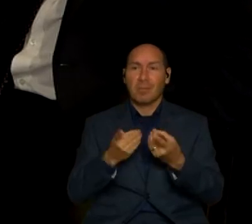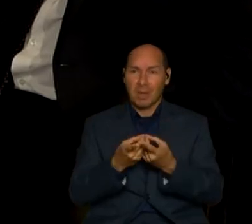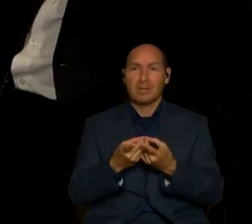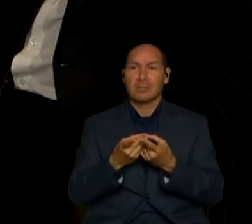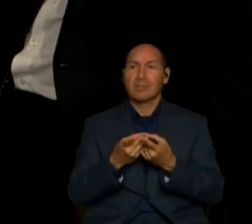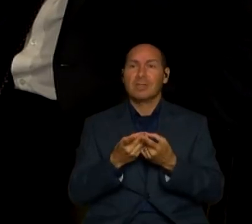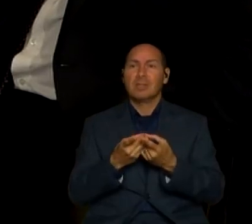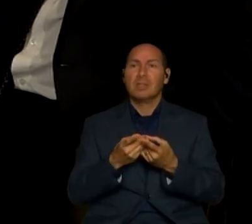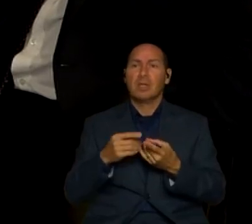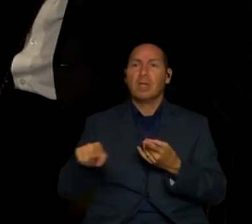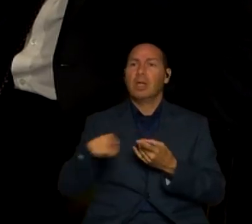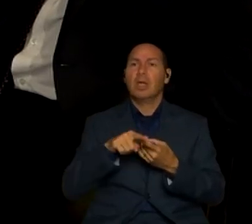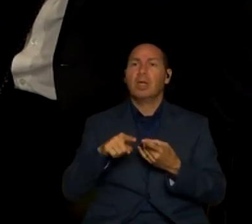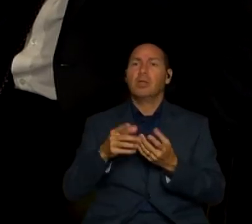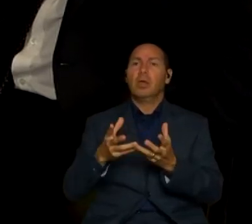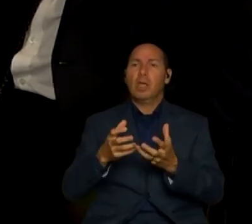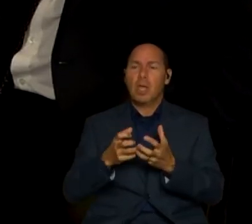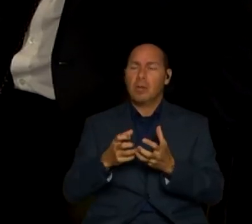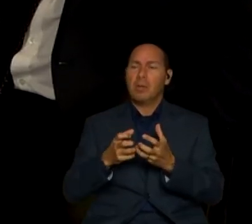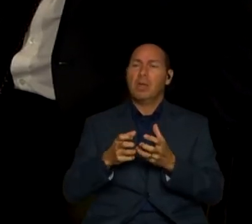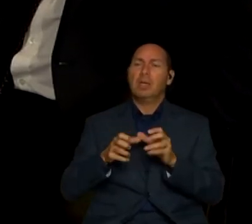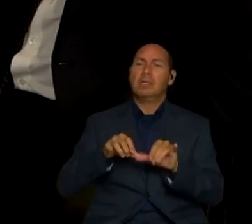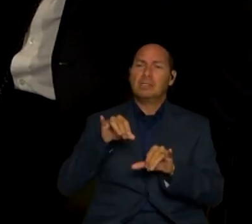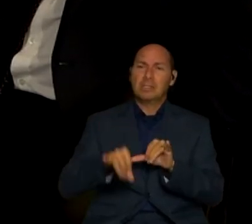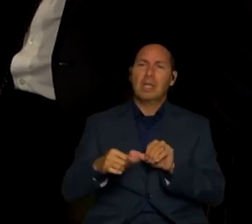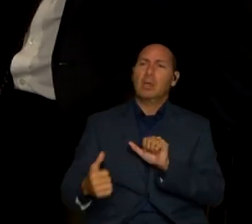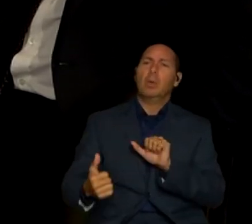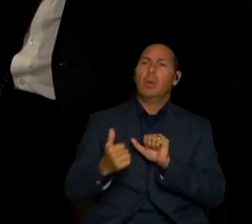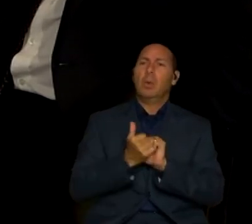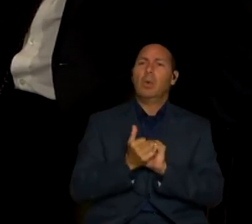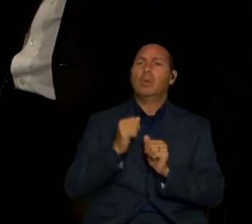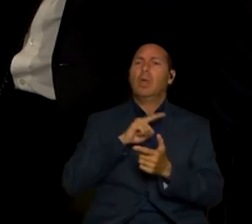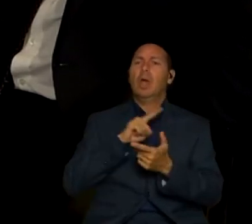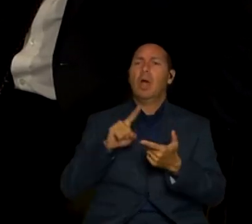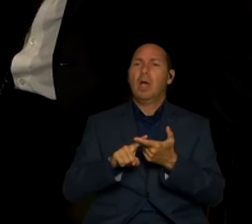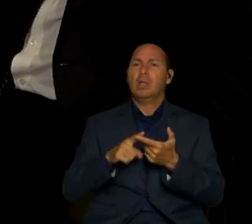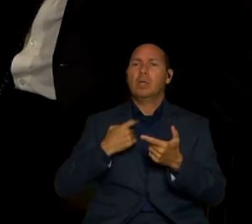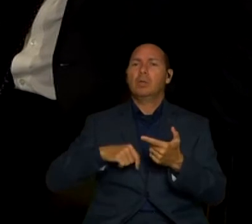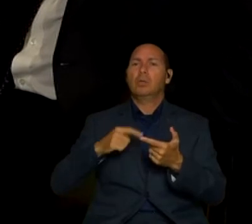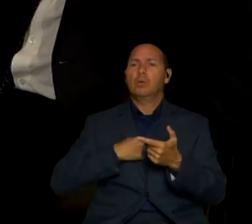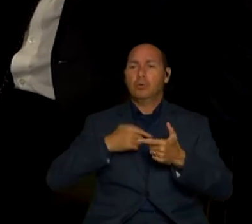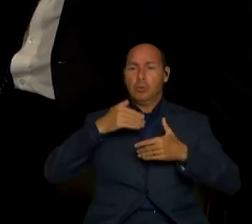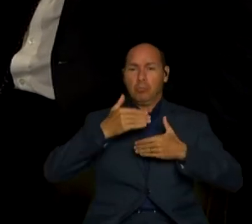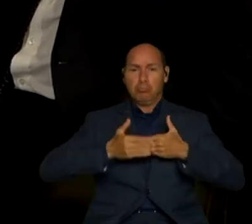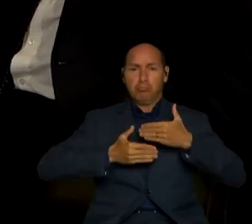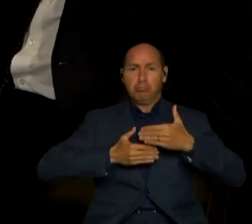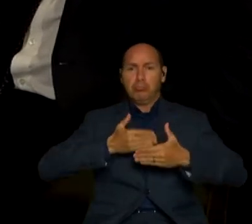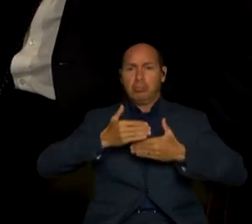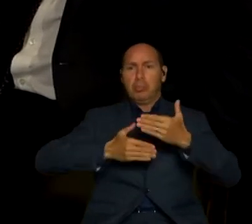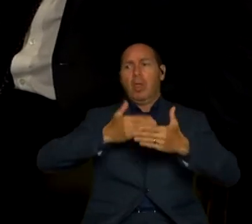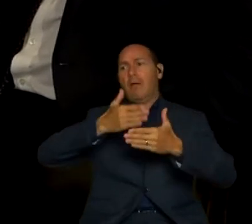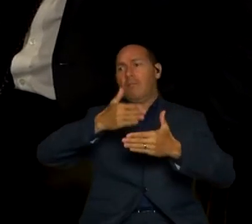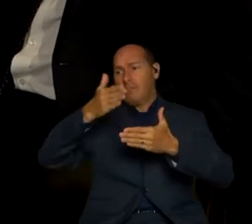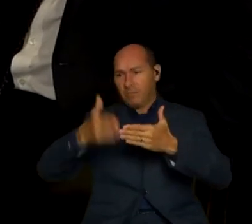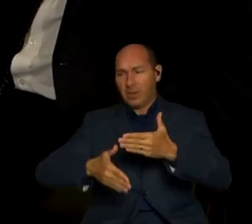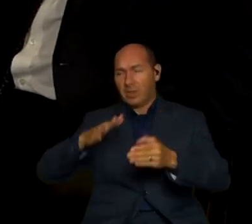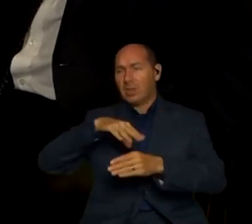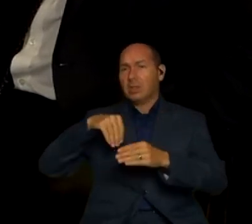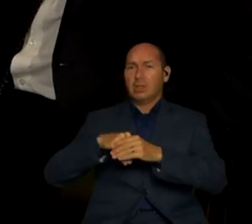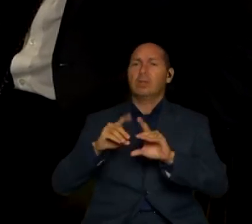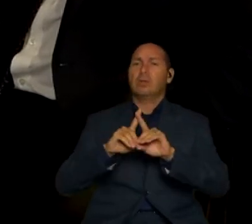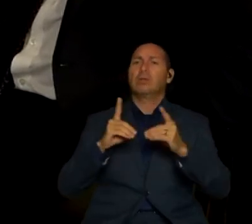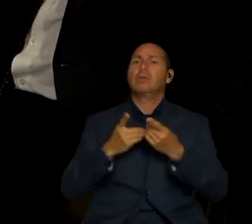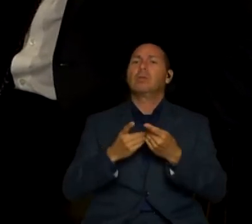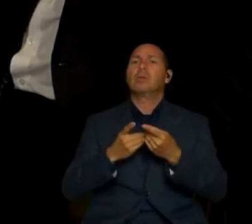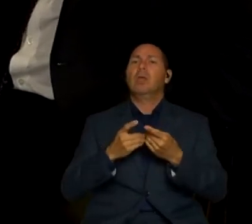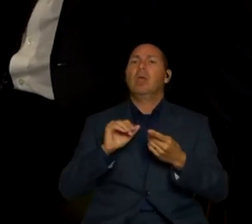me to stay until we can actually finalize this process in Hacienda. It's one of the three